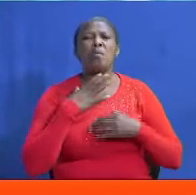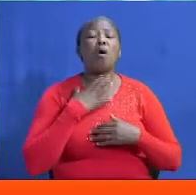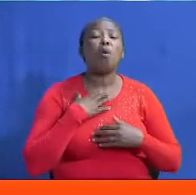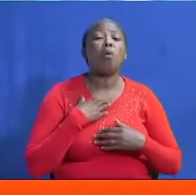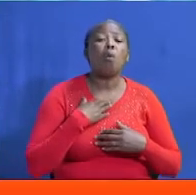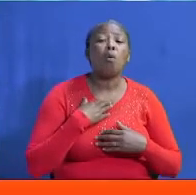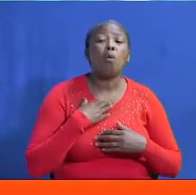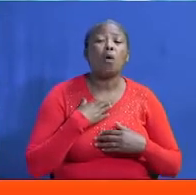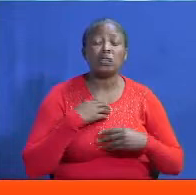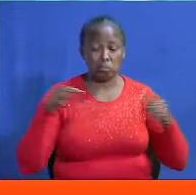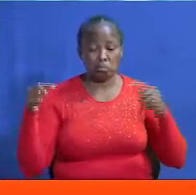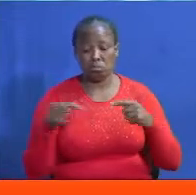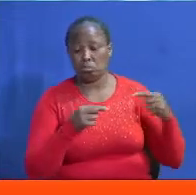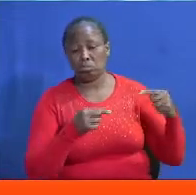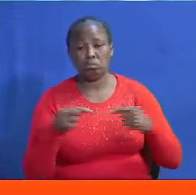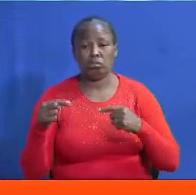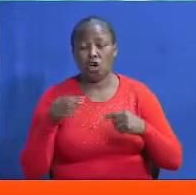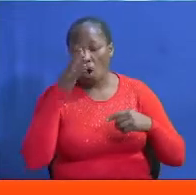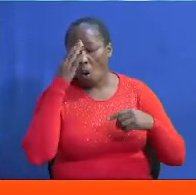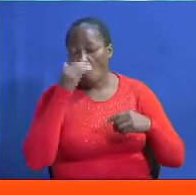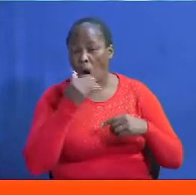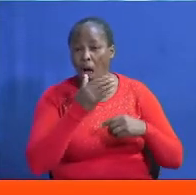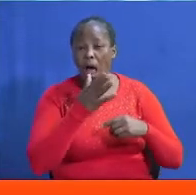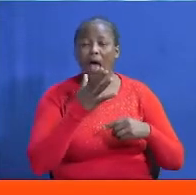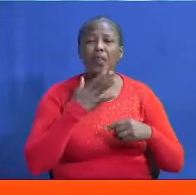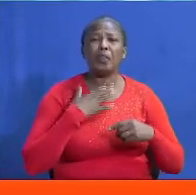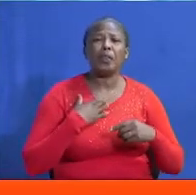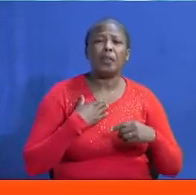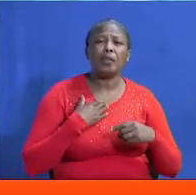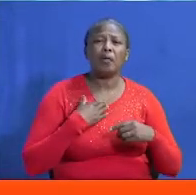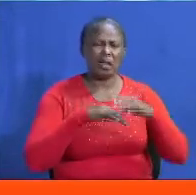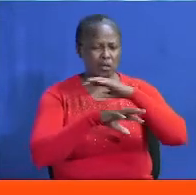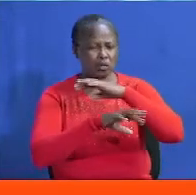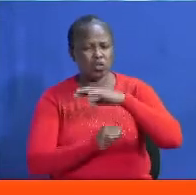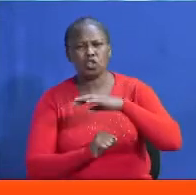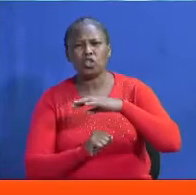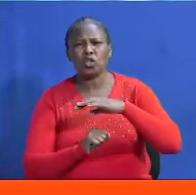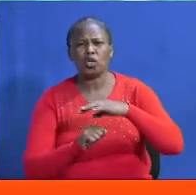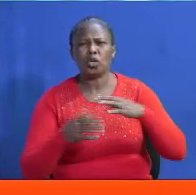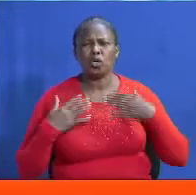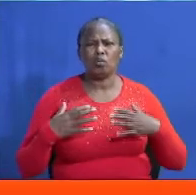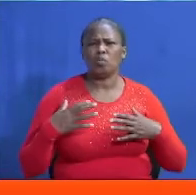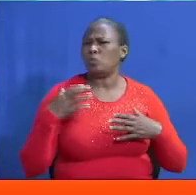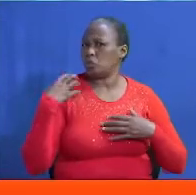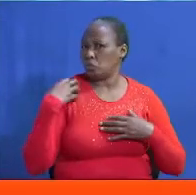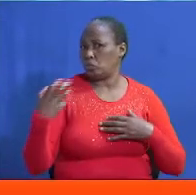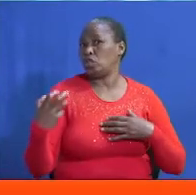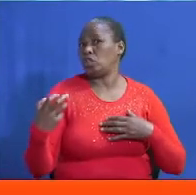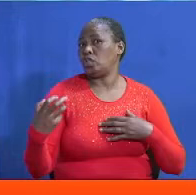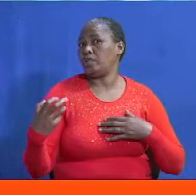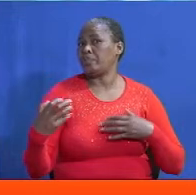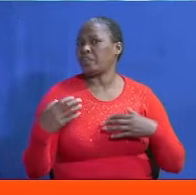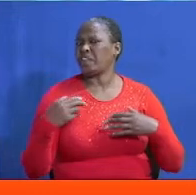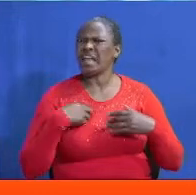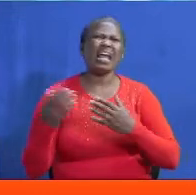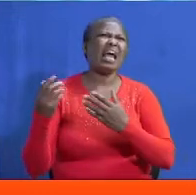year, because they'll be able to take other people's things, and I hope we can prevent